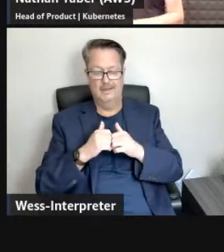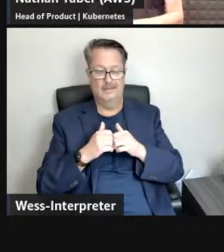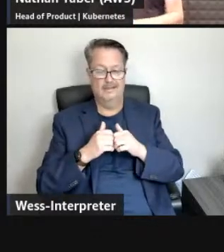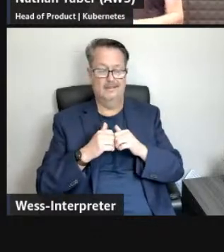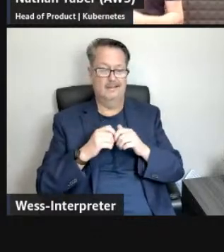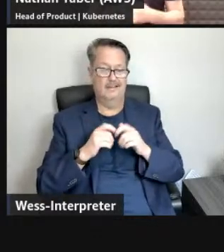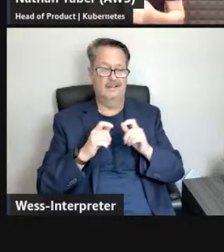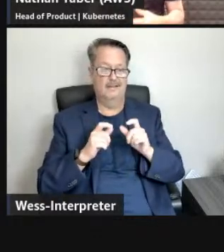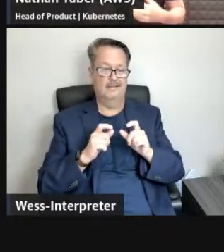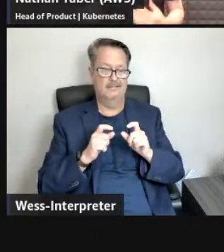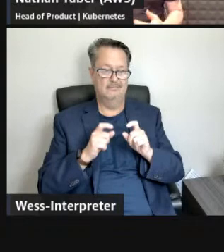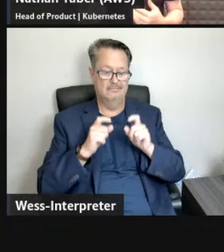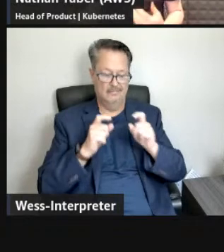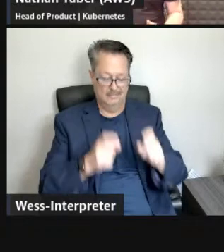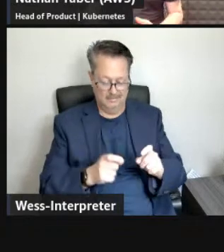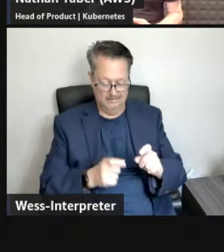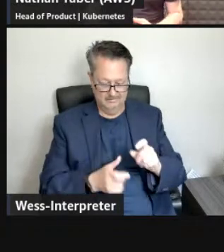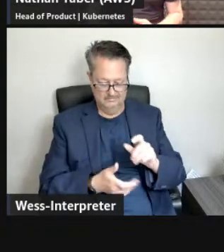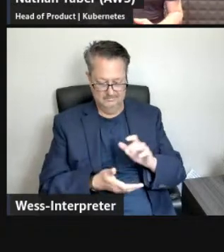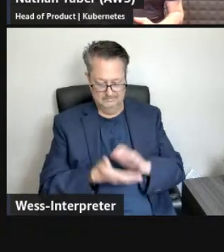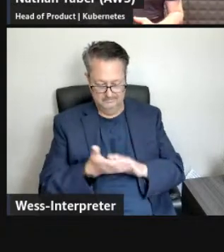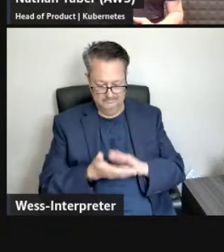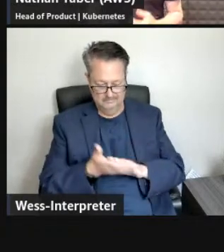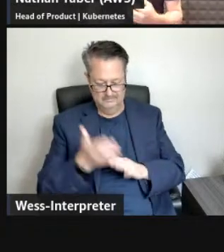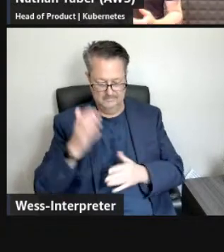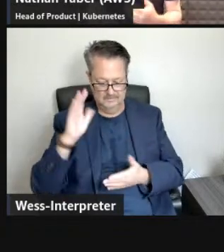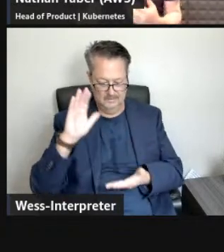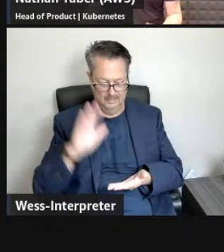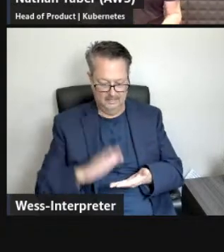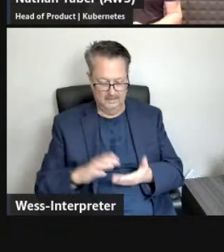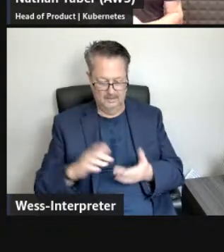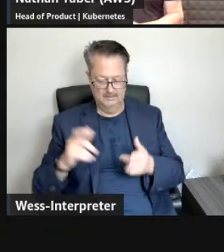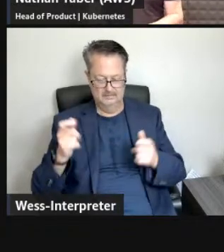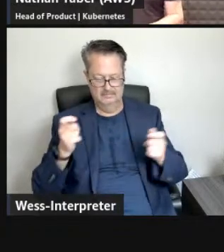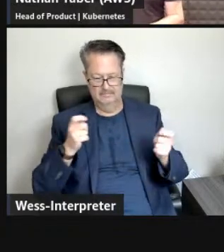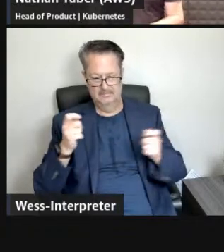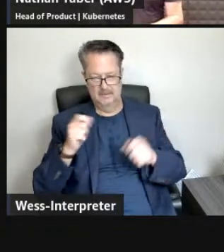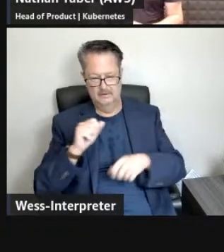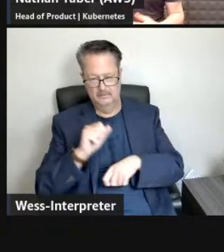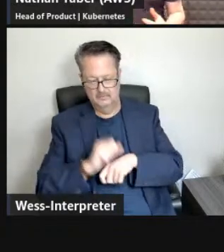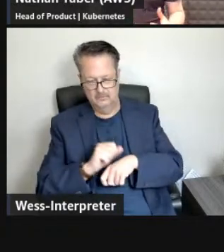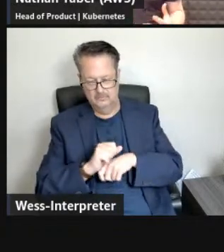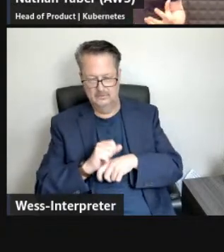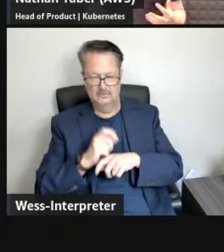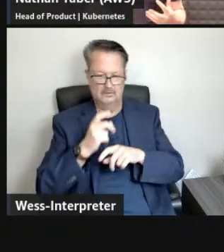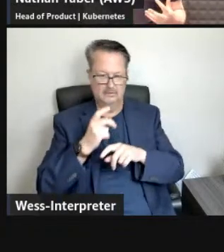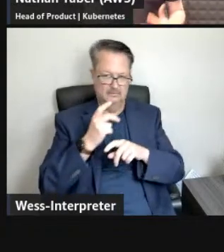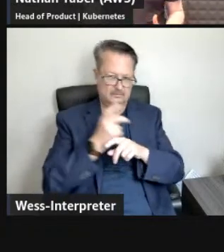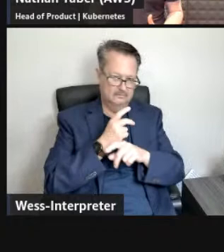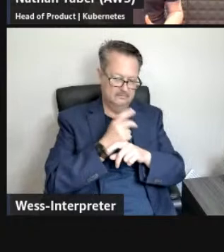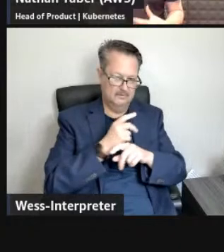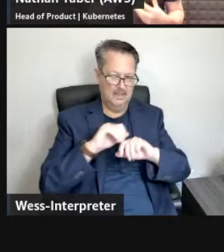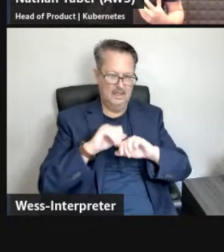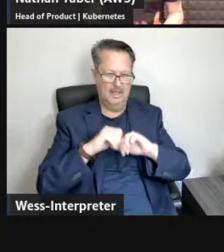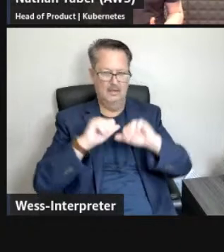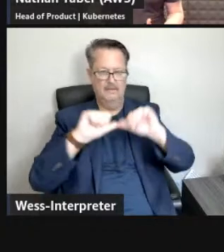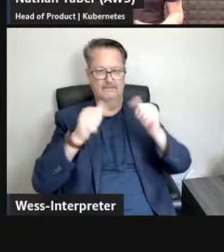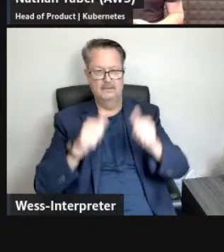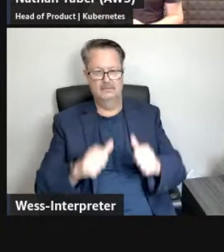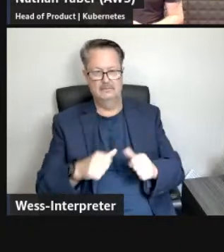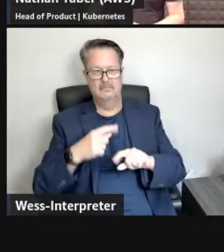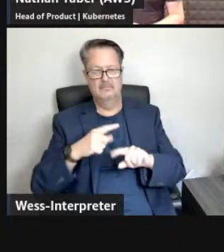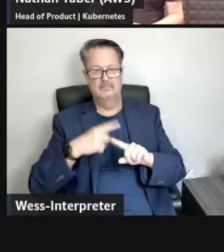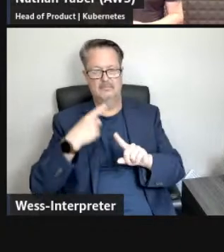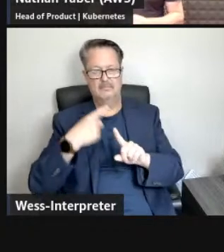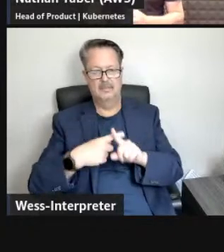application and have to do less manual work and labor thinking about how that cluster is configured? The third is cost visibility and